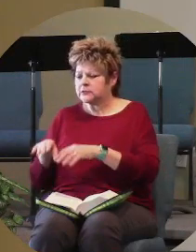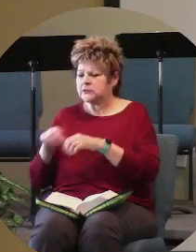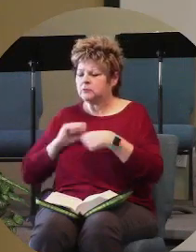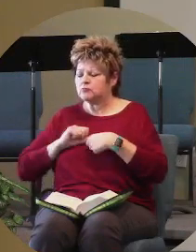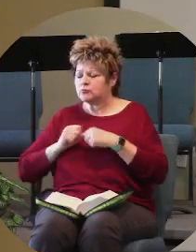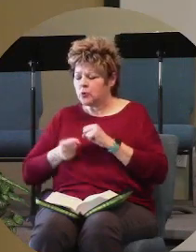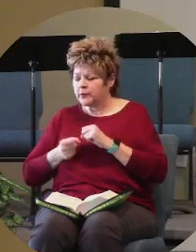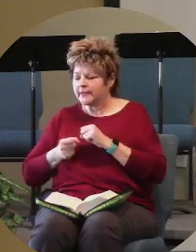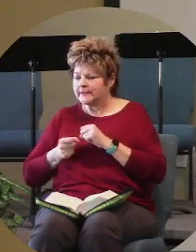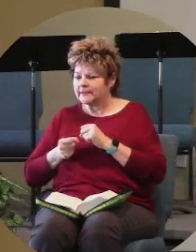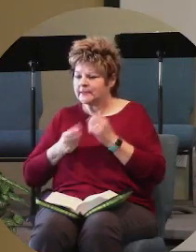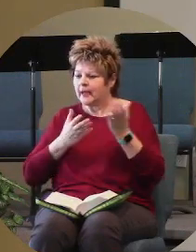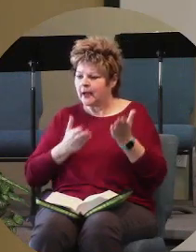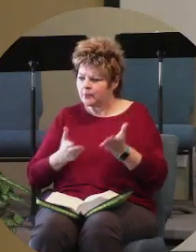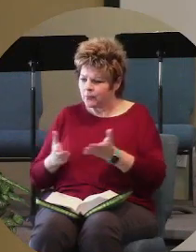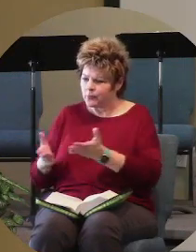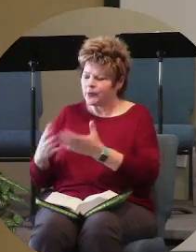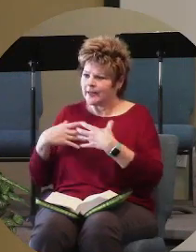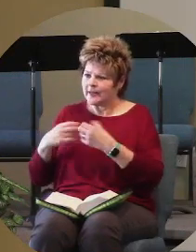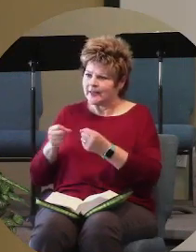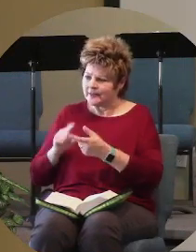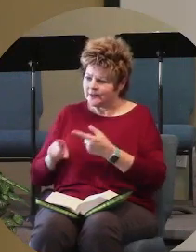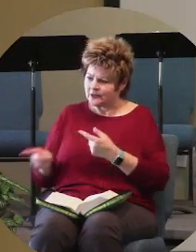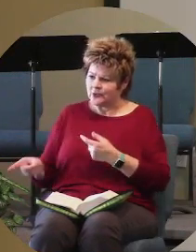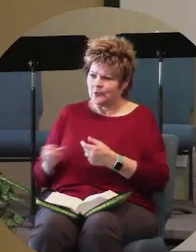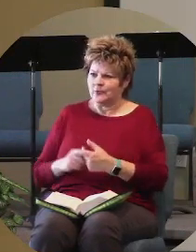bring healing to you.